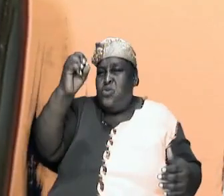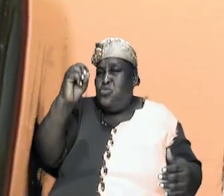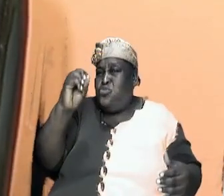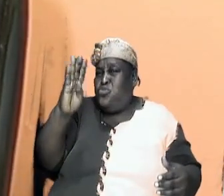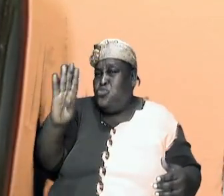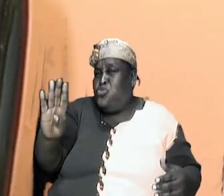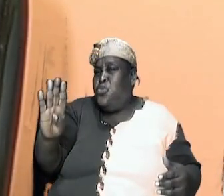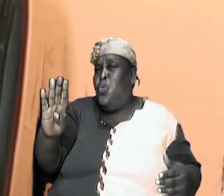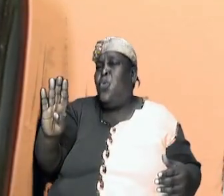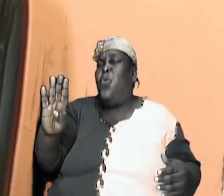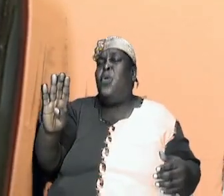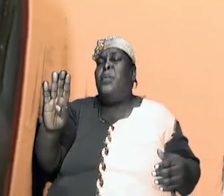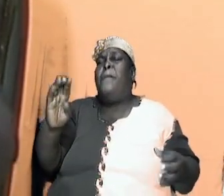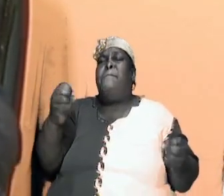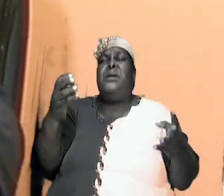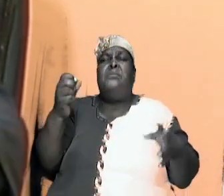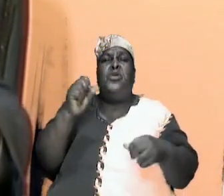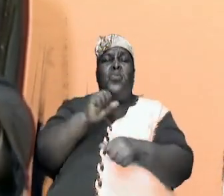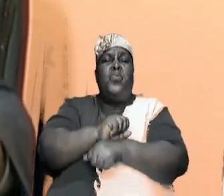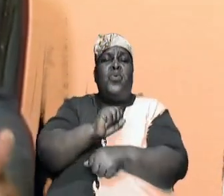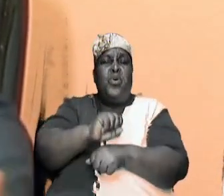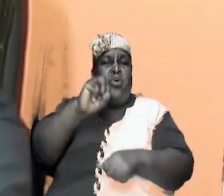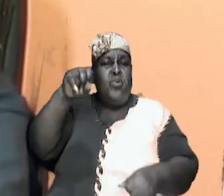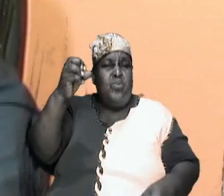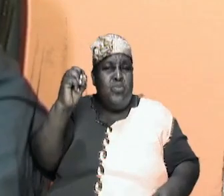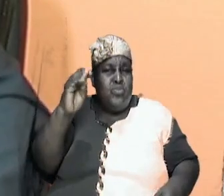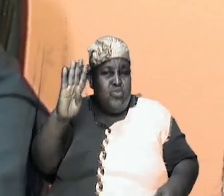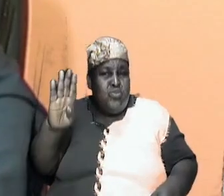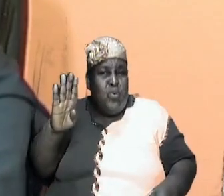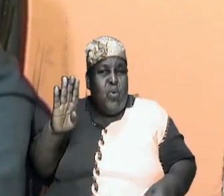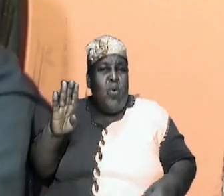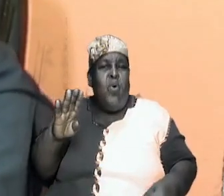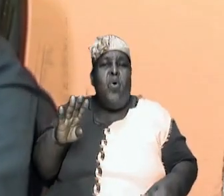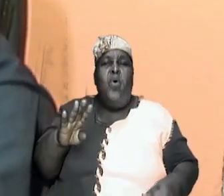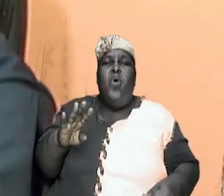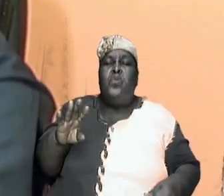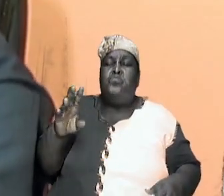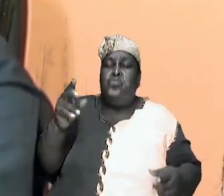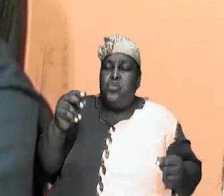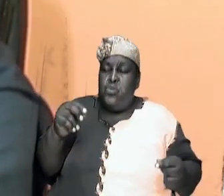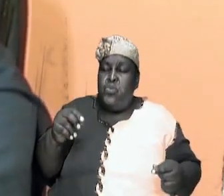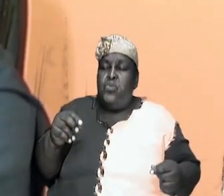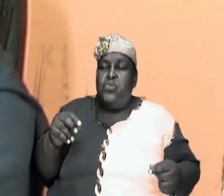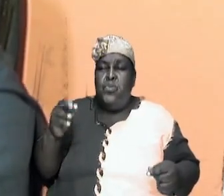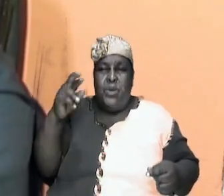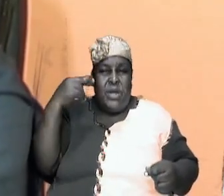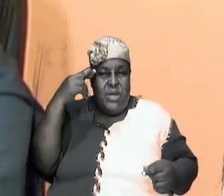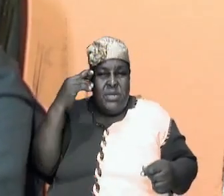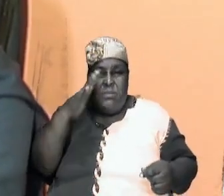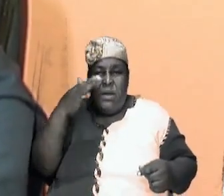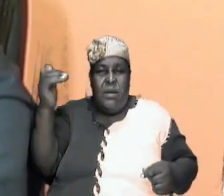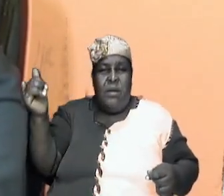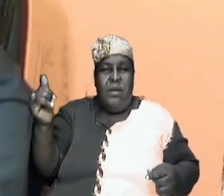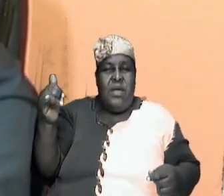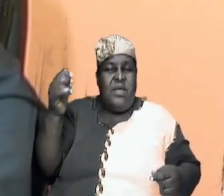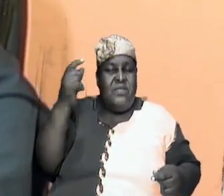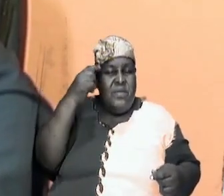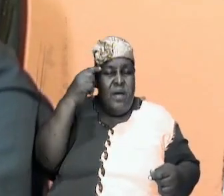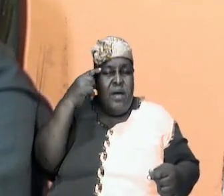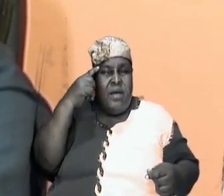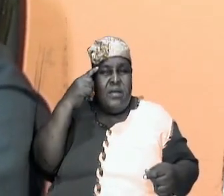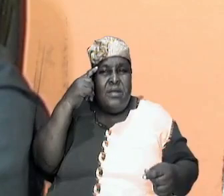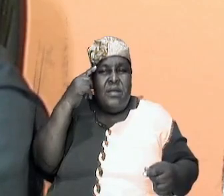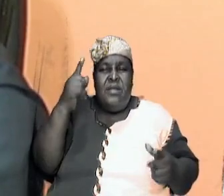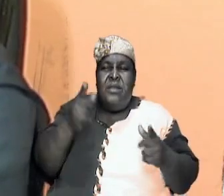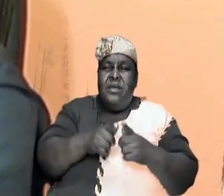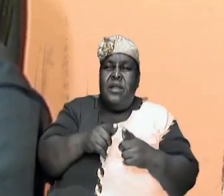the work that he did. You know, he didn't do it to be recognized by others. He thought little of